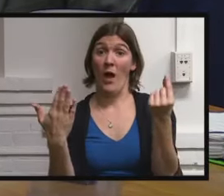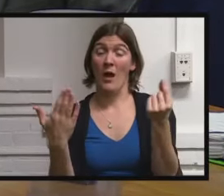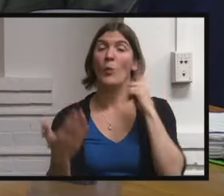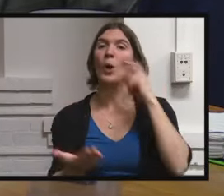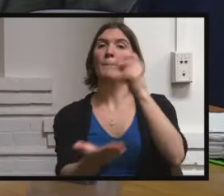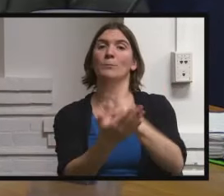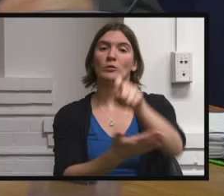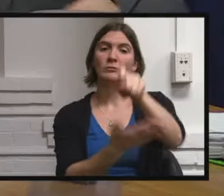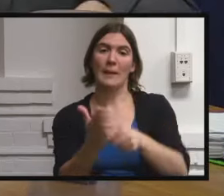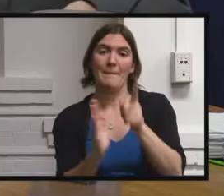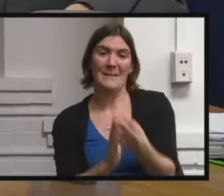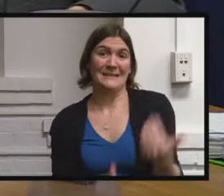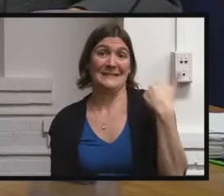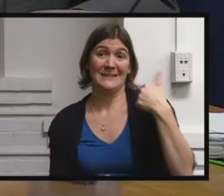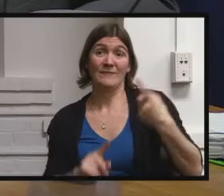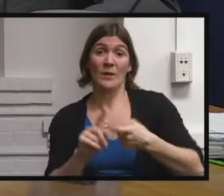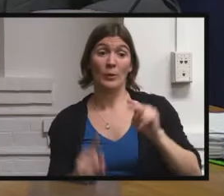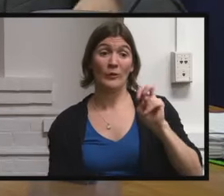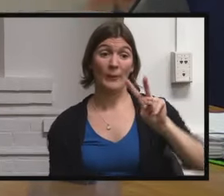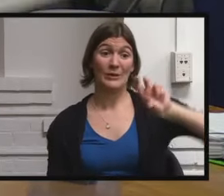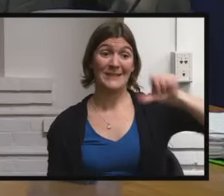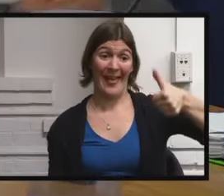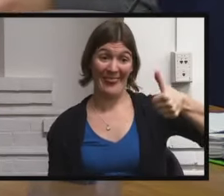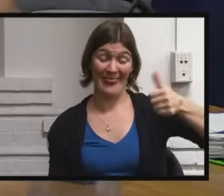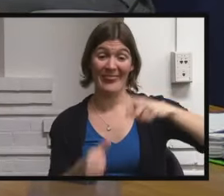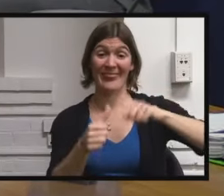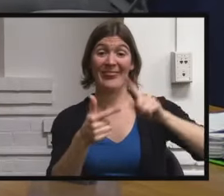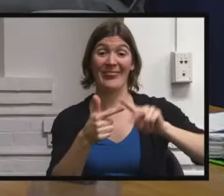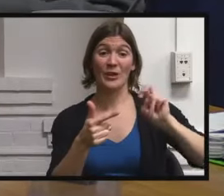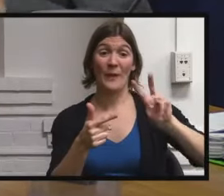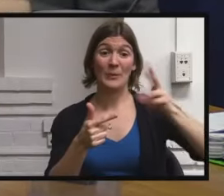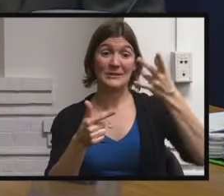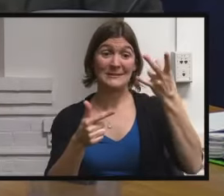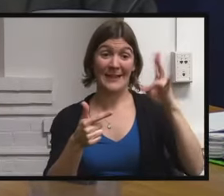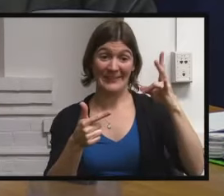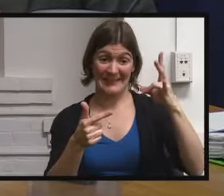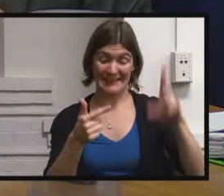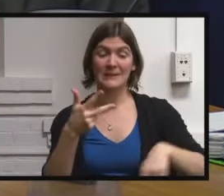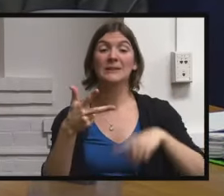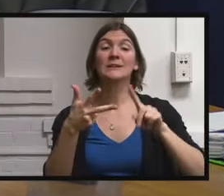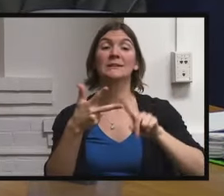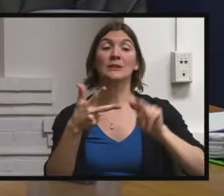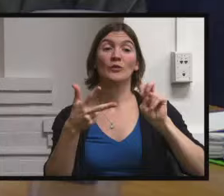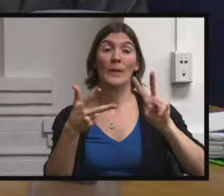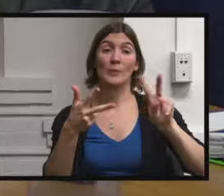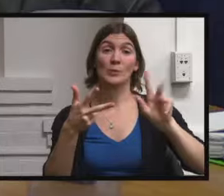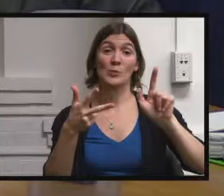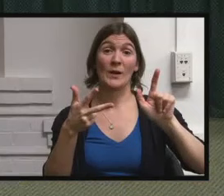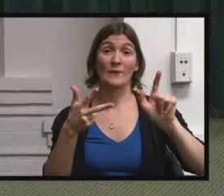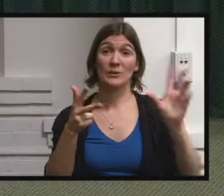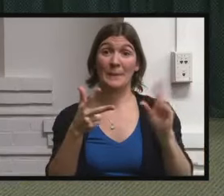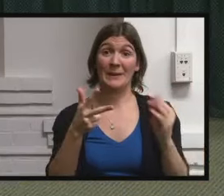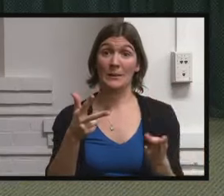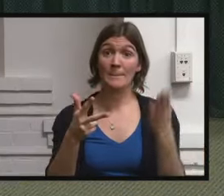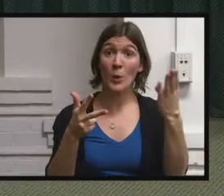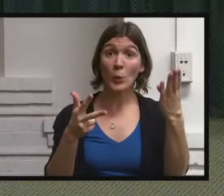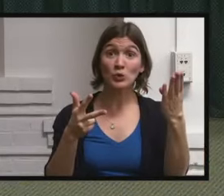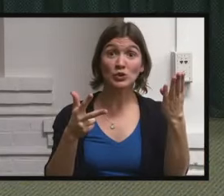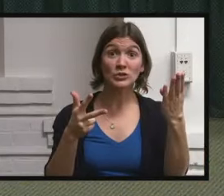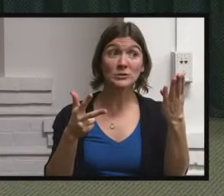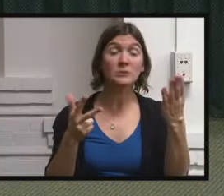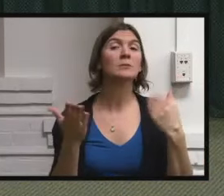to approve minutes from November 10, November 17, and November 21. Do we have a motion to approve those